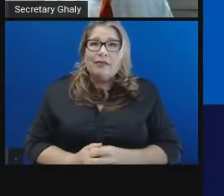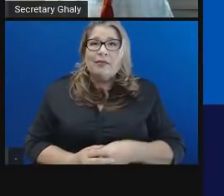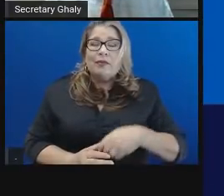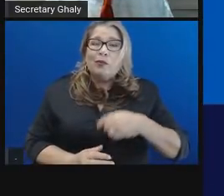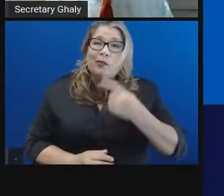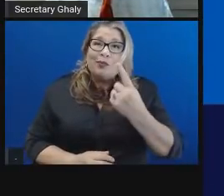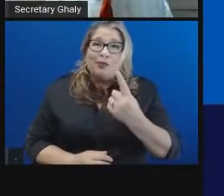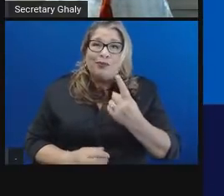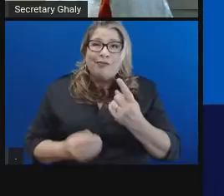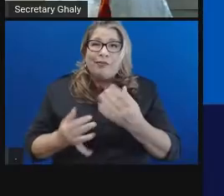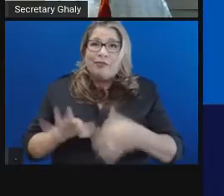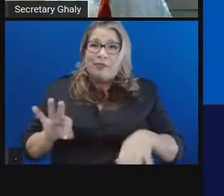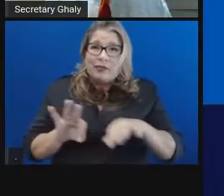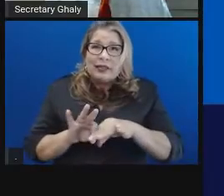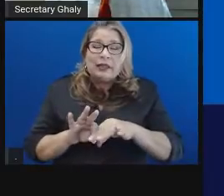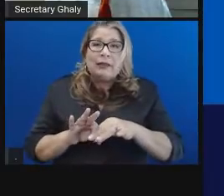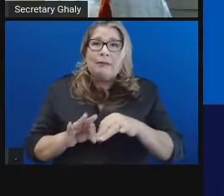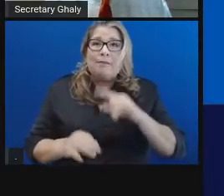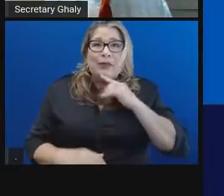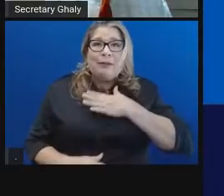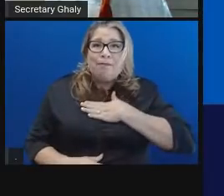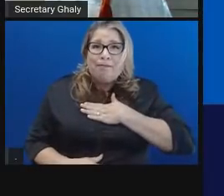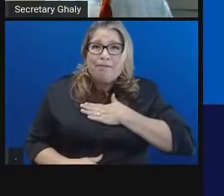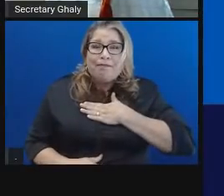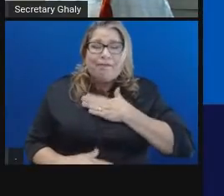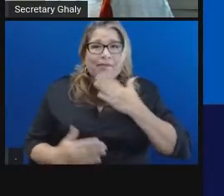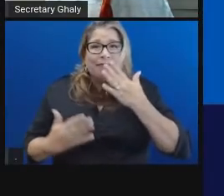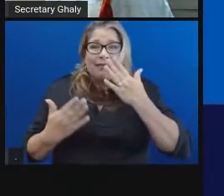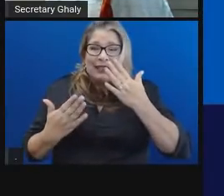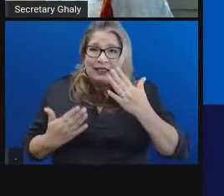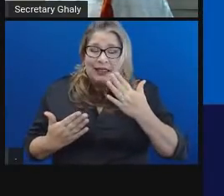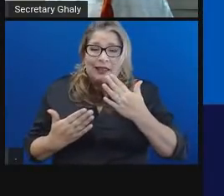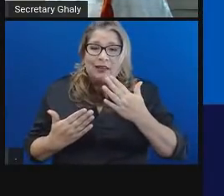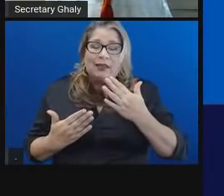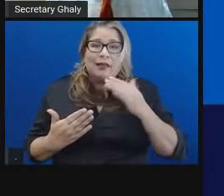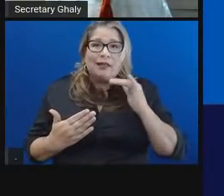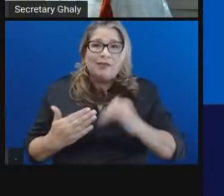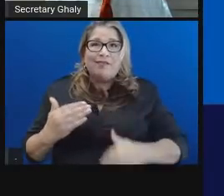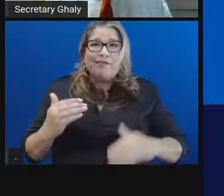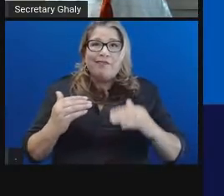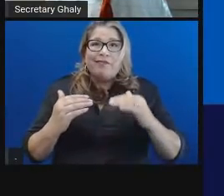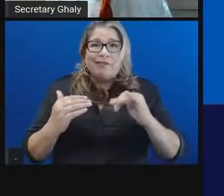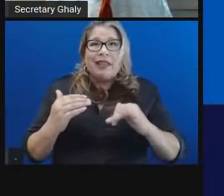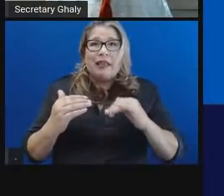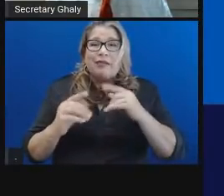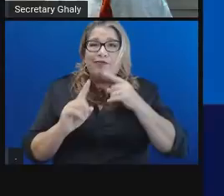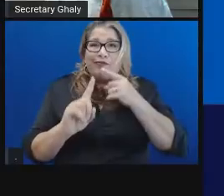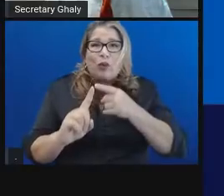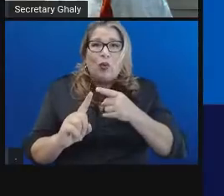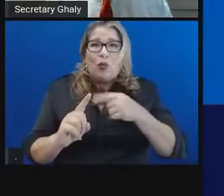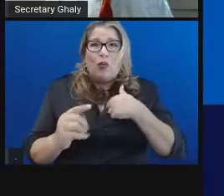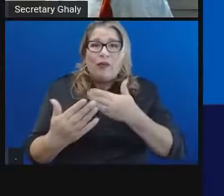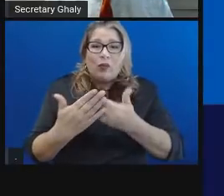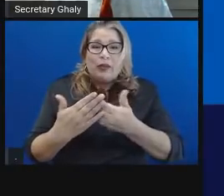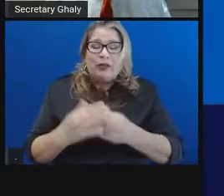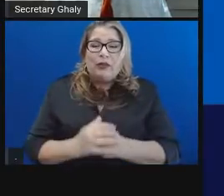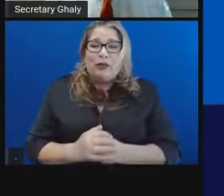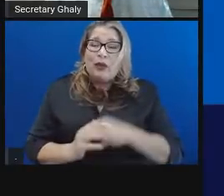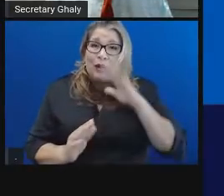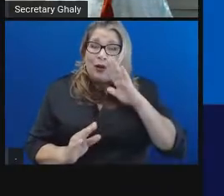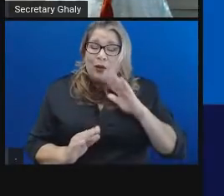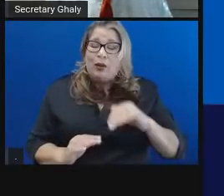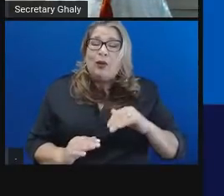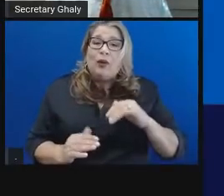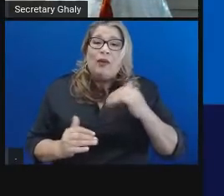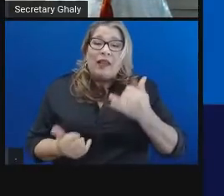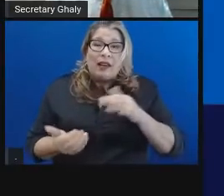milestone that the state has reached. And despite some of the early indications of positive news, we know that